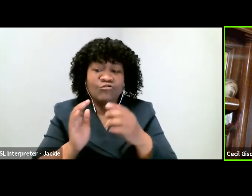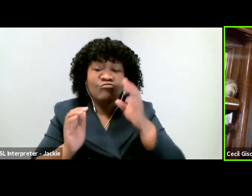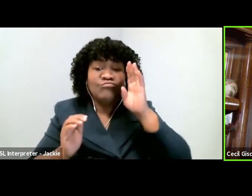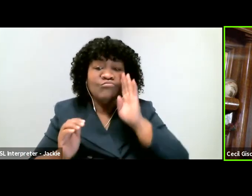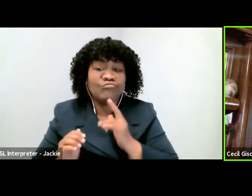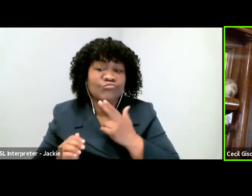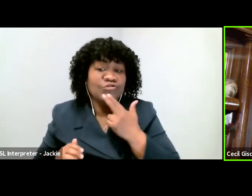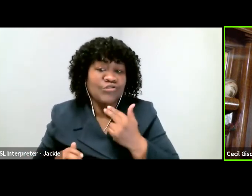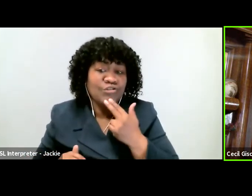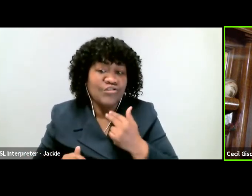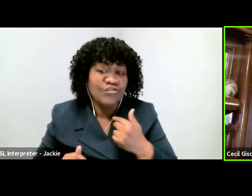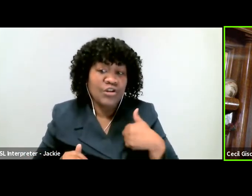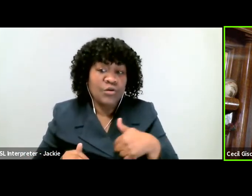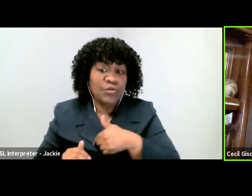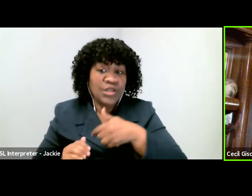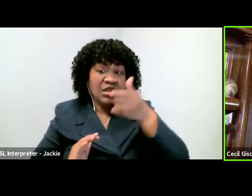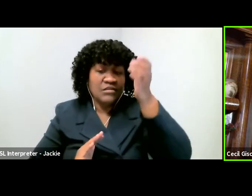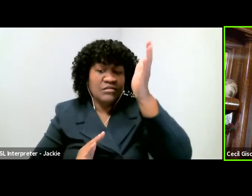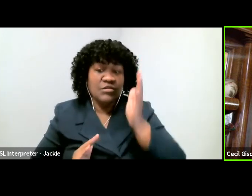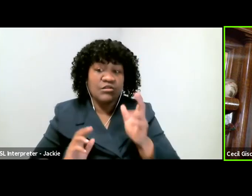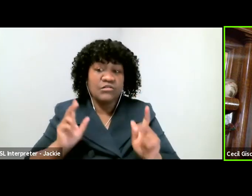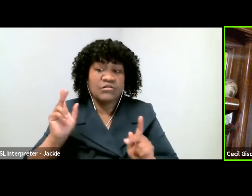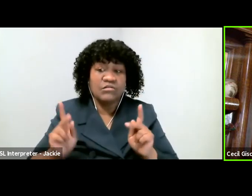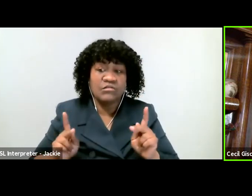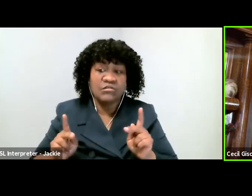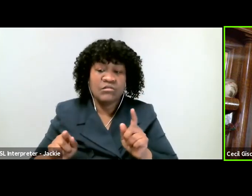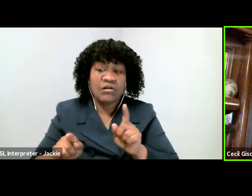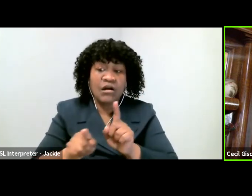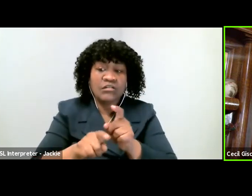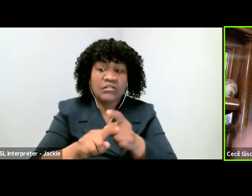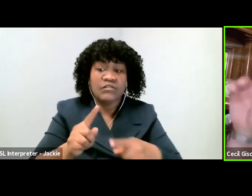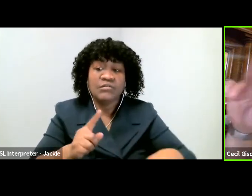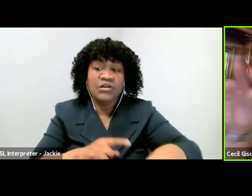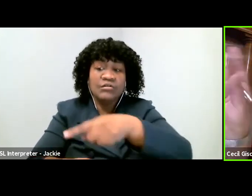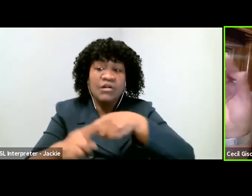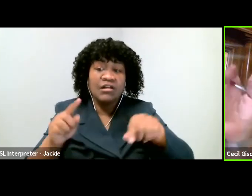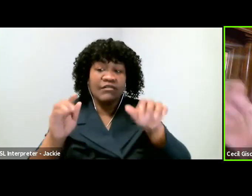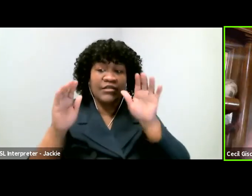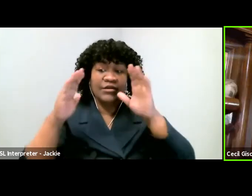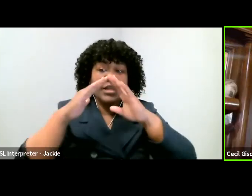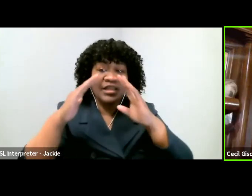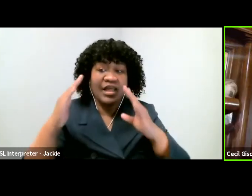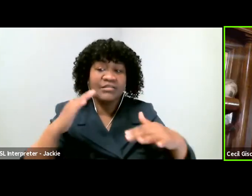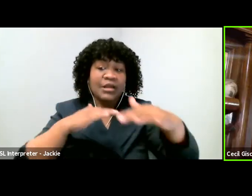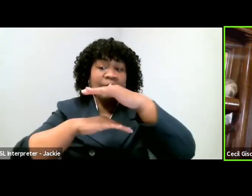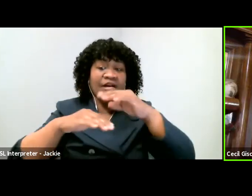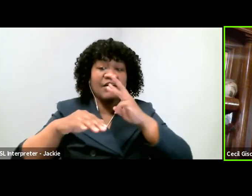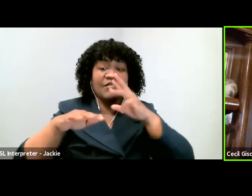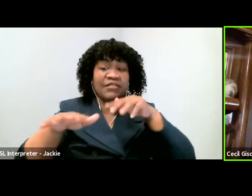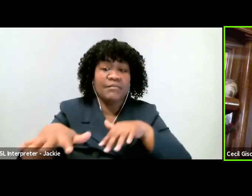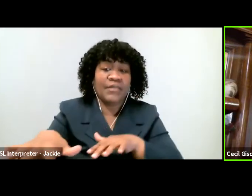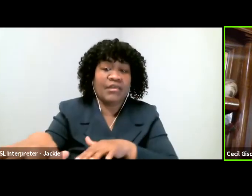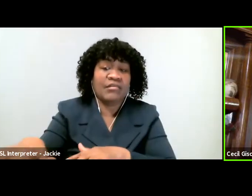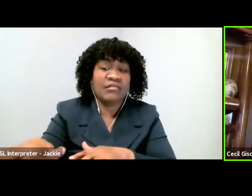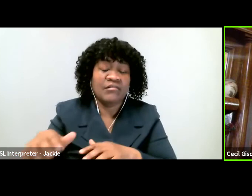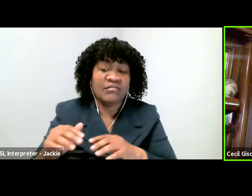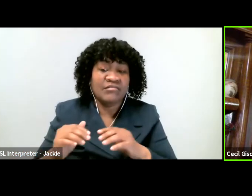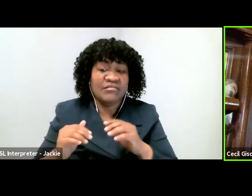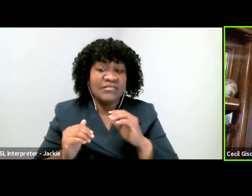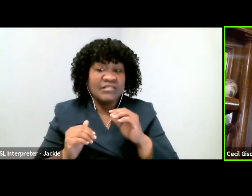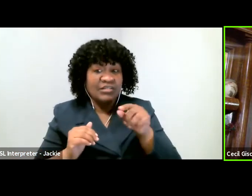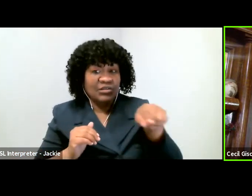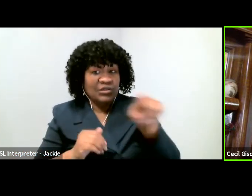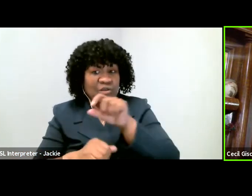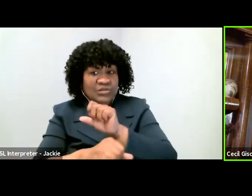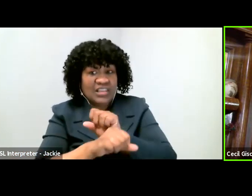We, your speaker's people, were also from around the great house above the bay. Homeborn slaves,